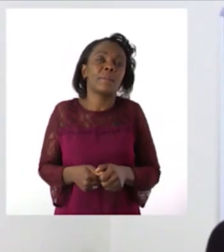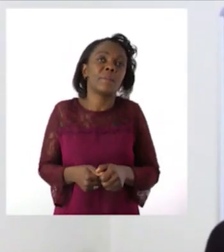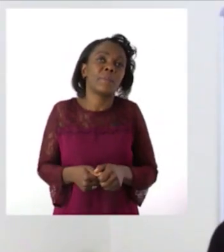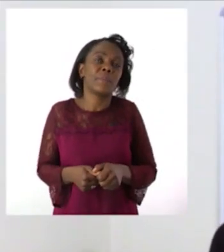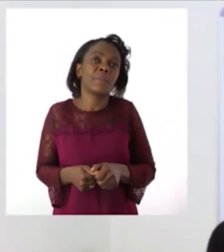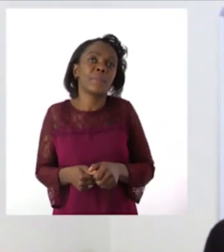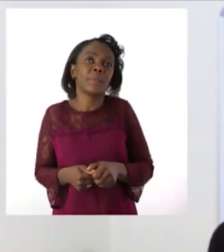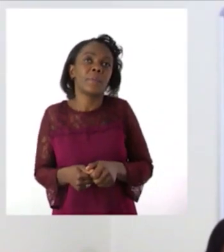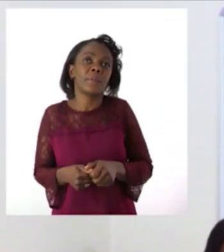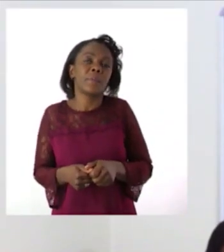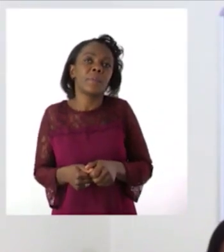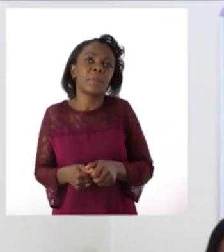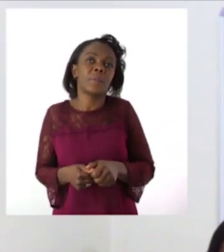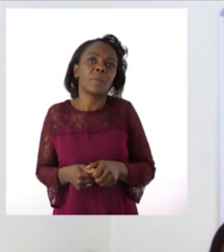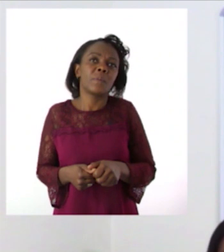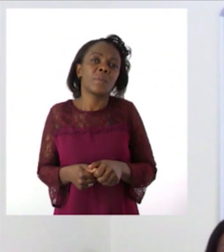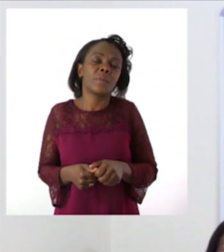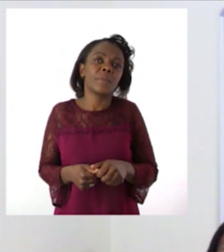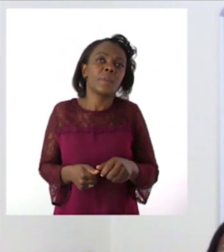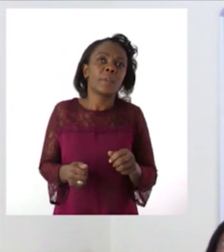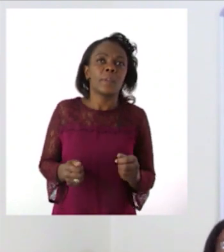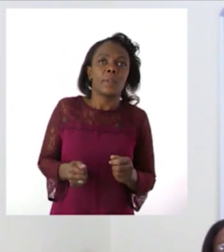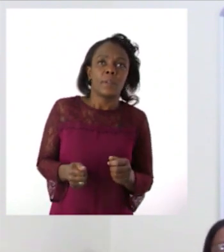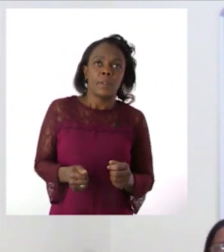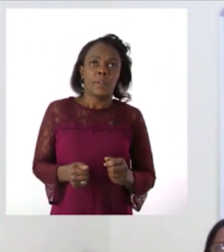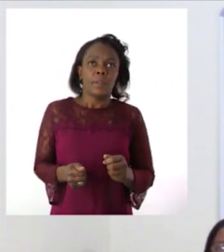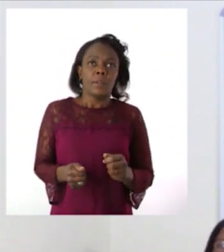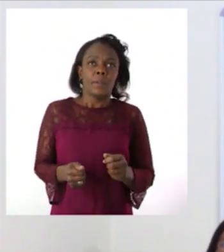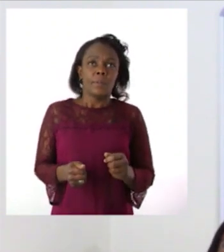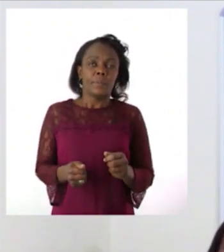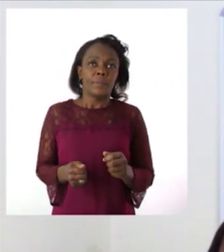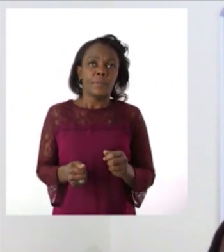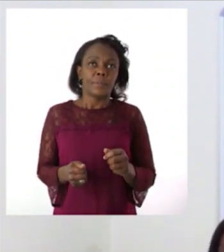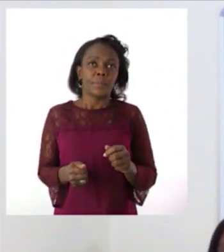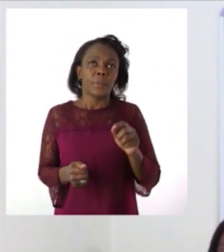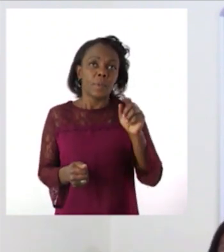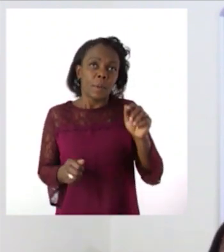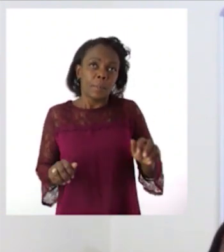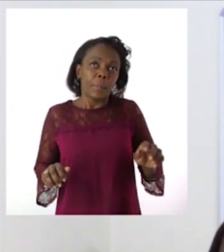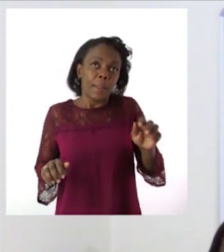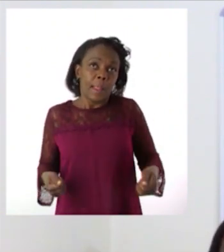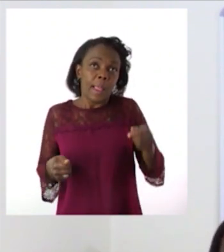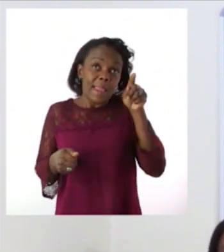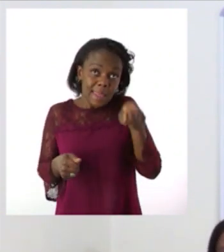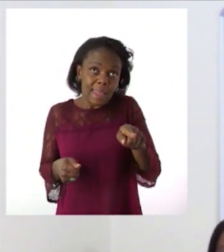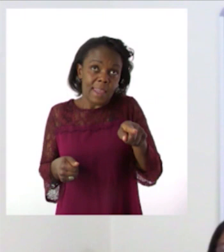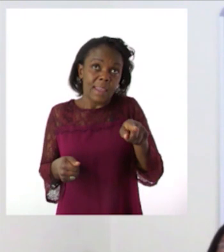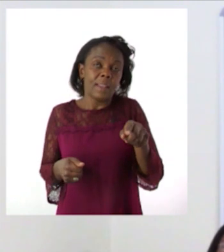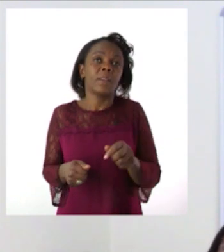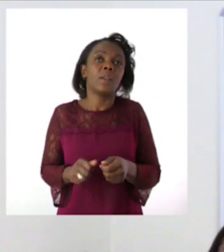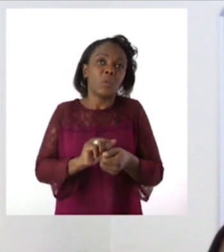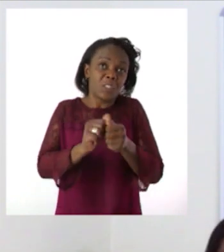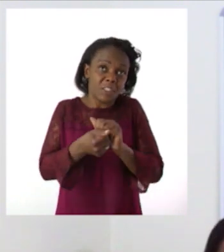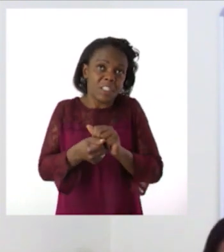over and again, John, John, John. We are just going to say he. We say he